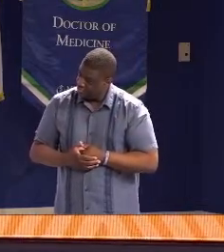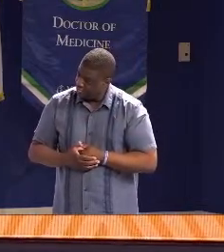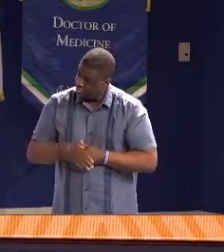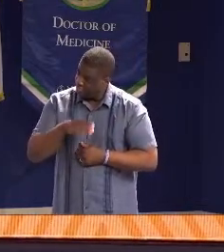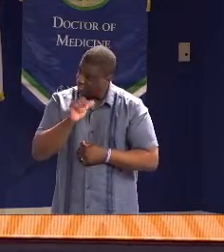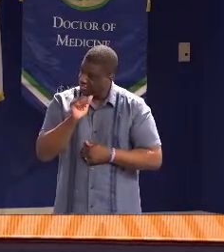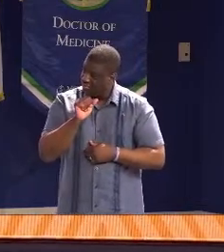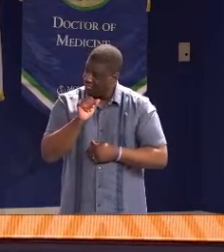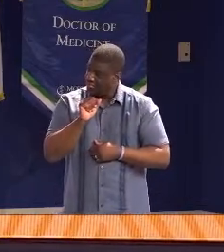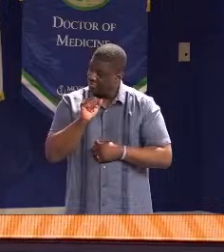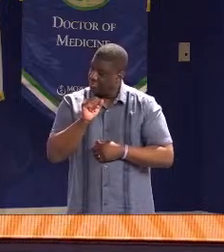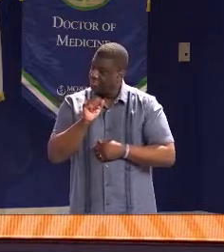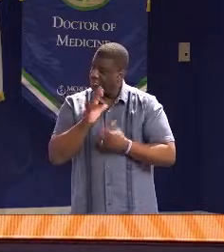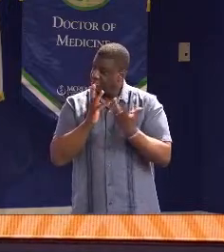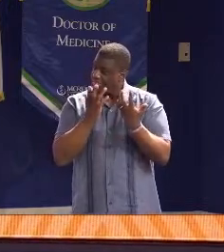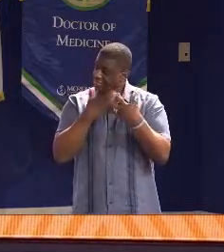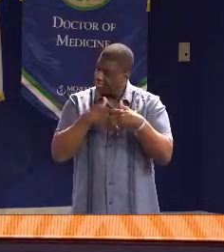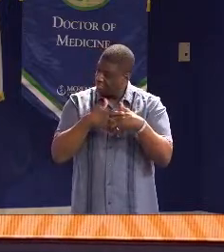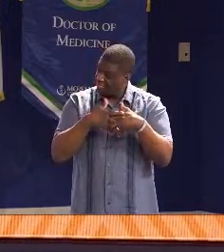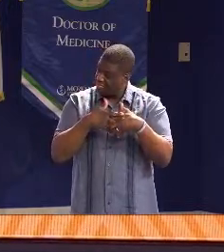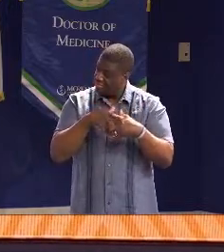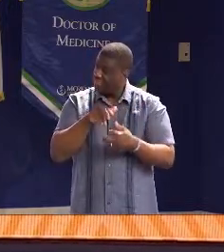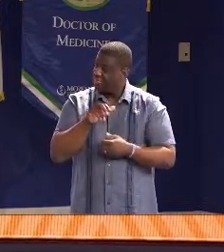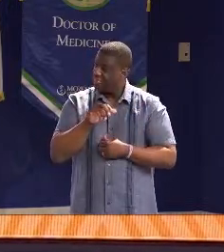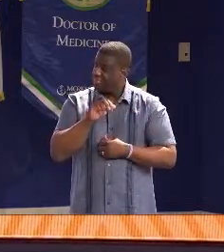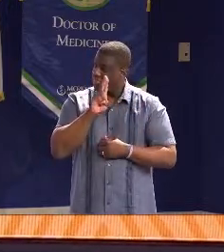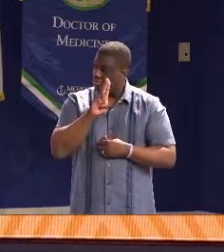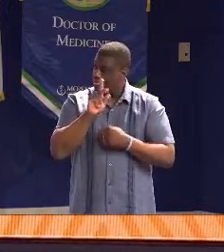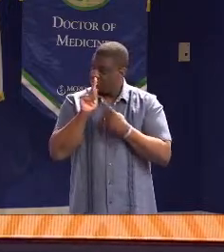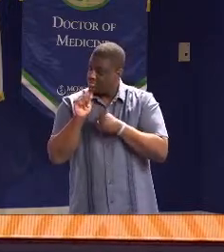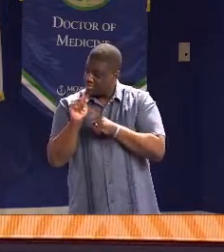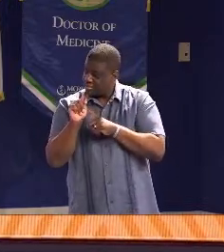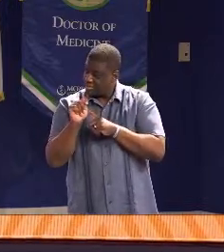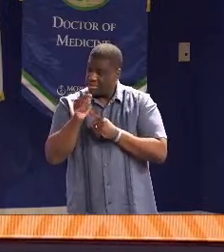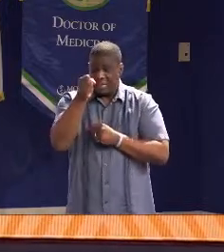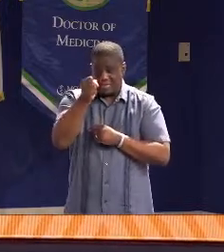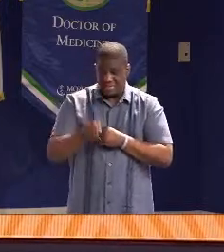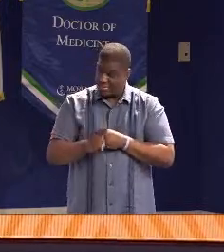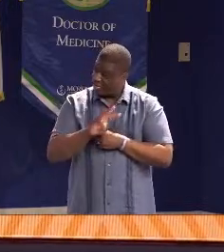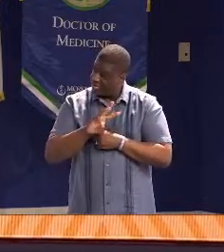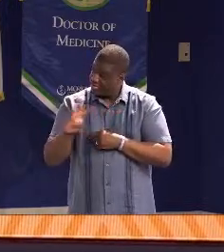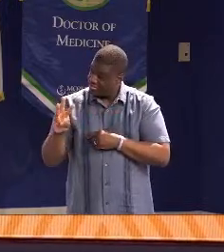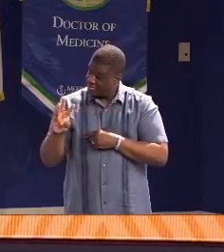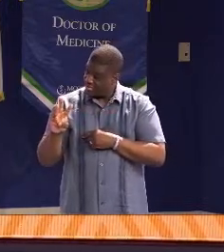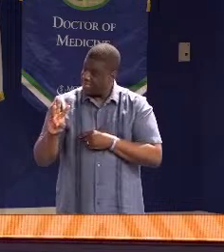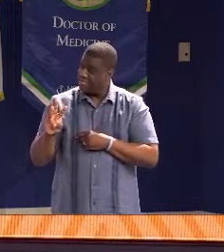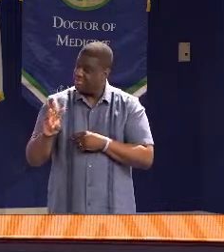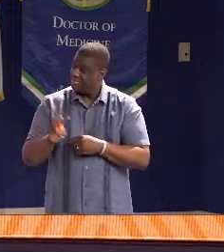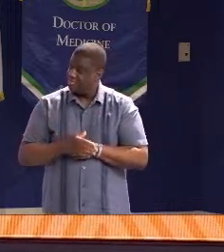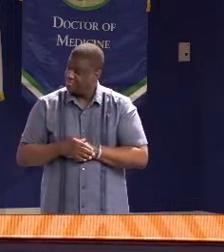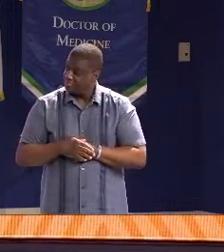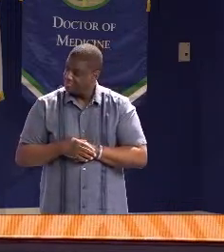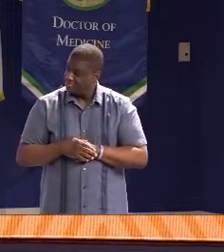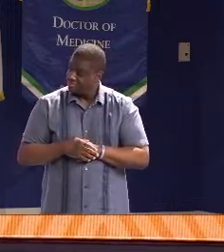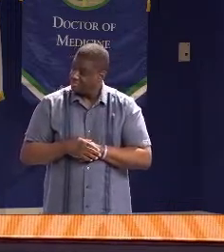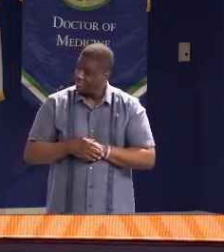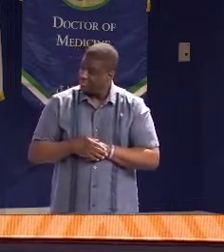Abraham matched into anesthesiology at UT Southwestern Dallas.